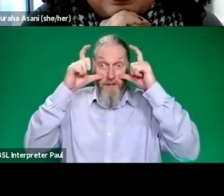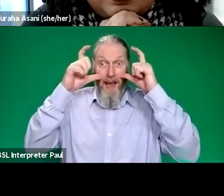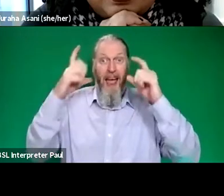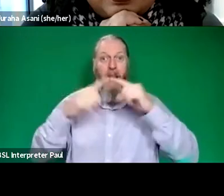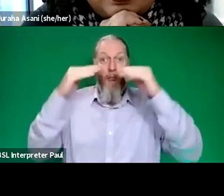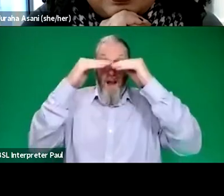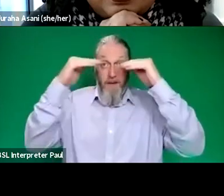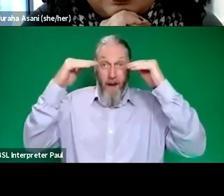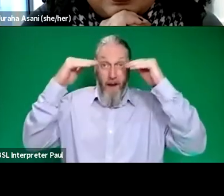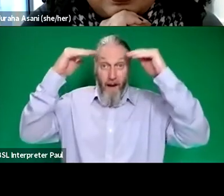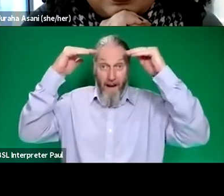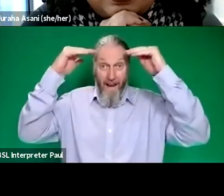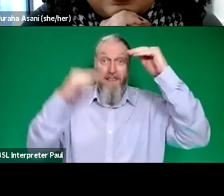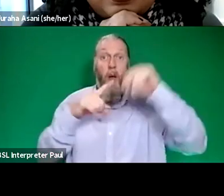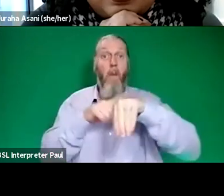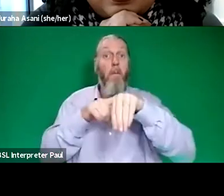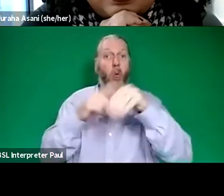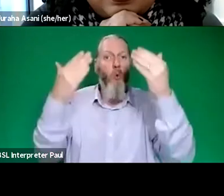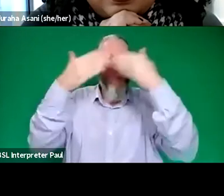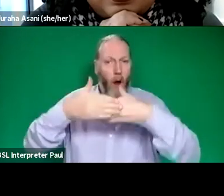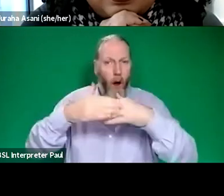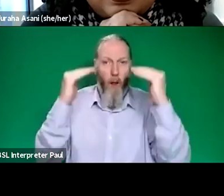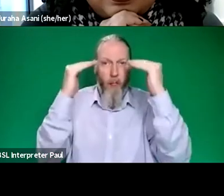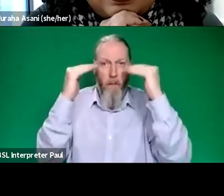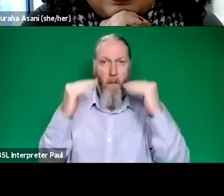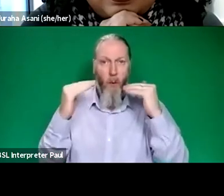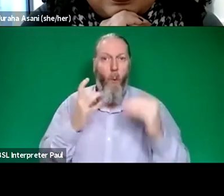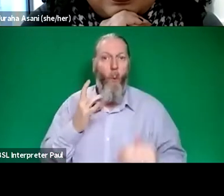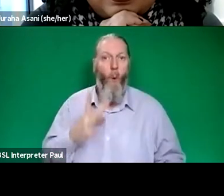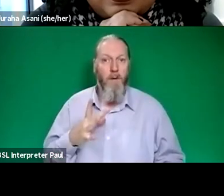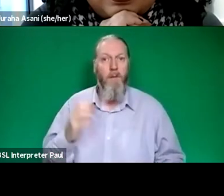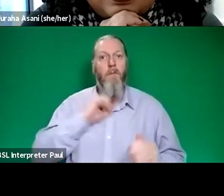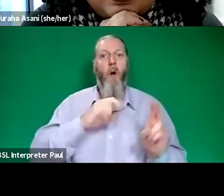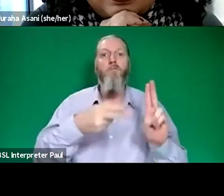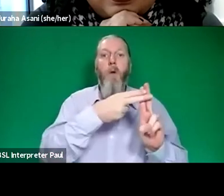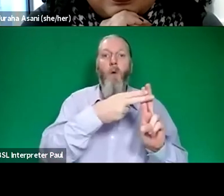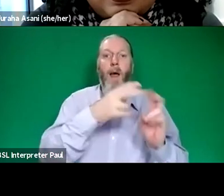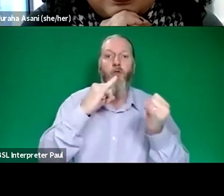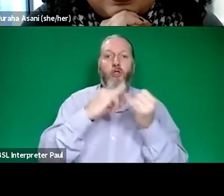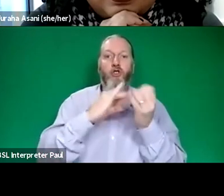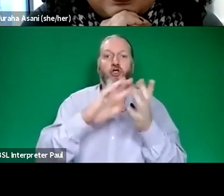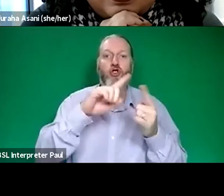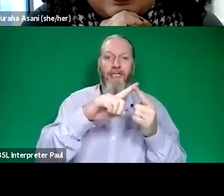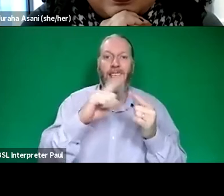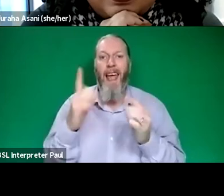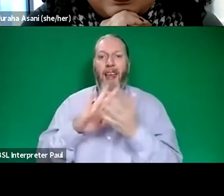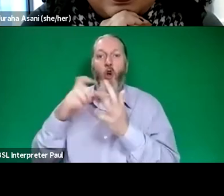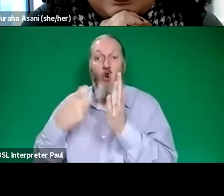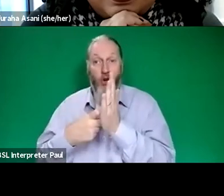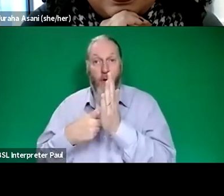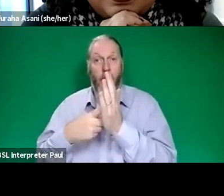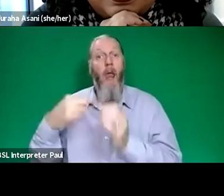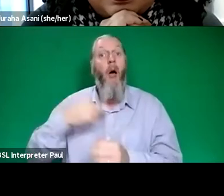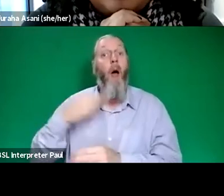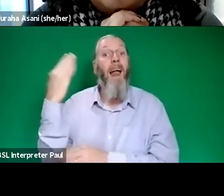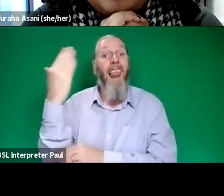them is navy and the bottom half of them is white. My pronouns are she and her. And I'm a lecturer in digital media studies at